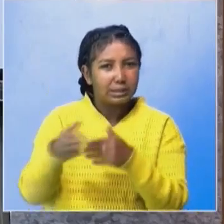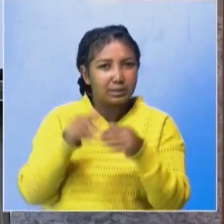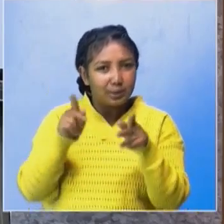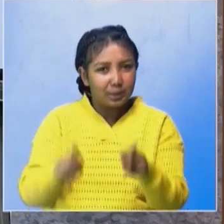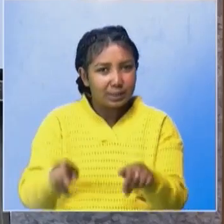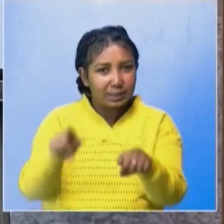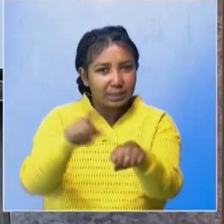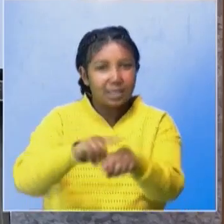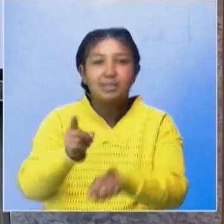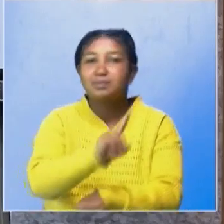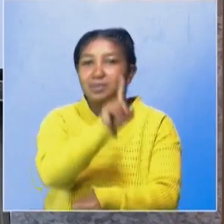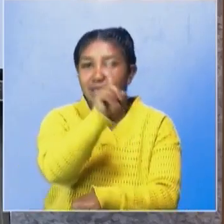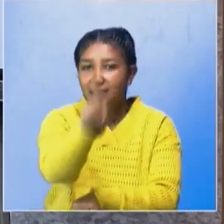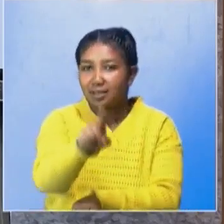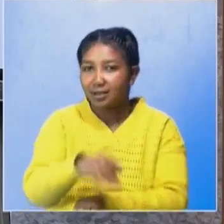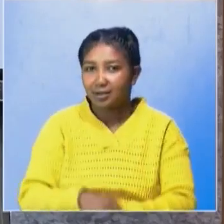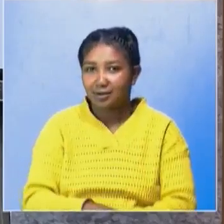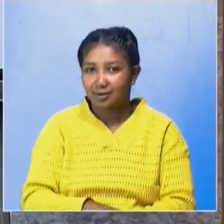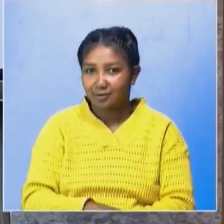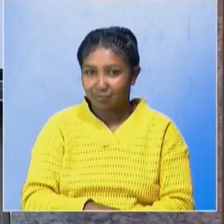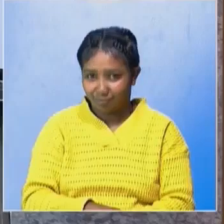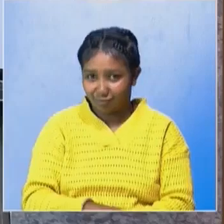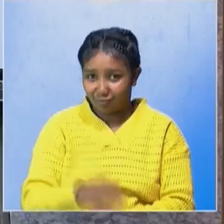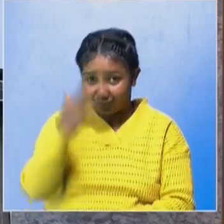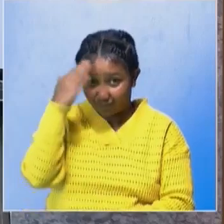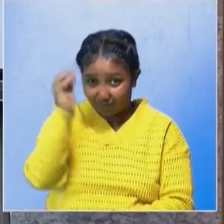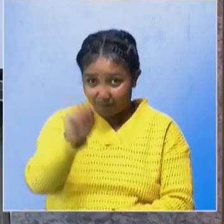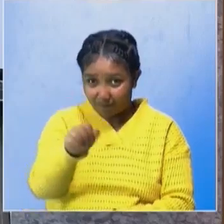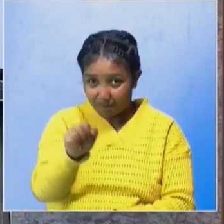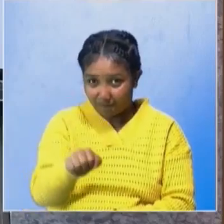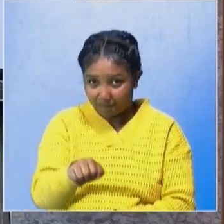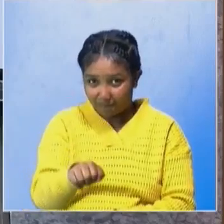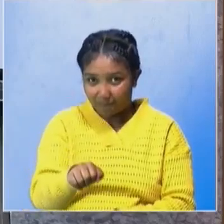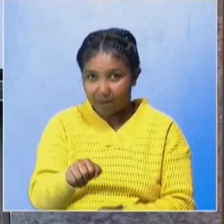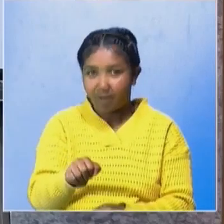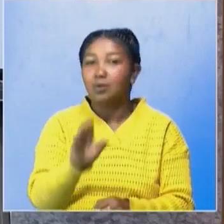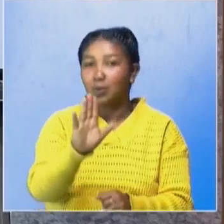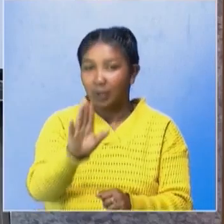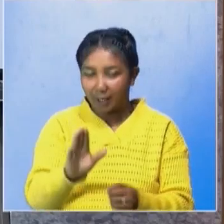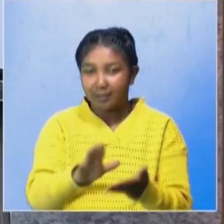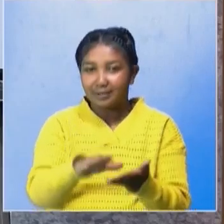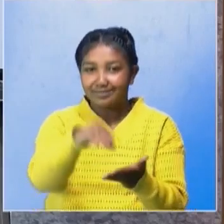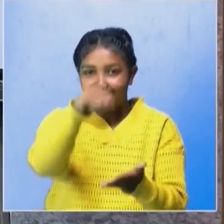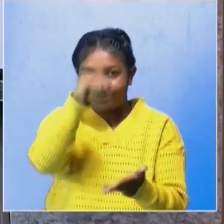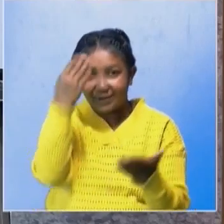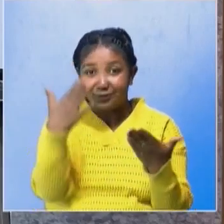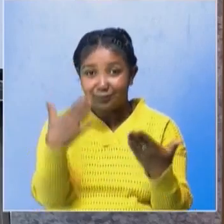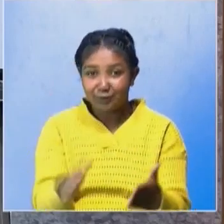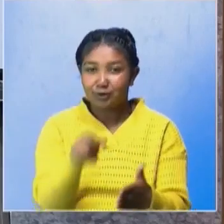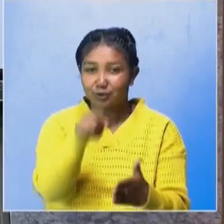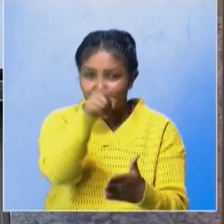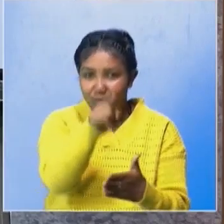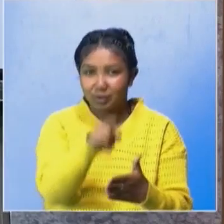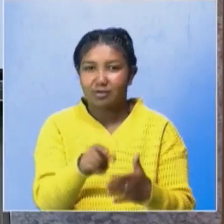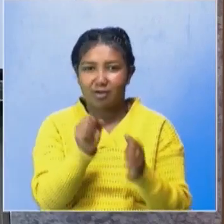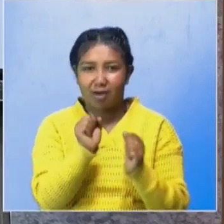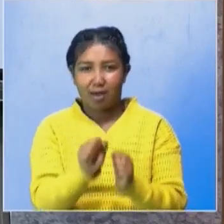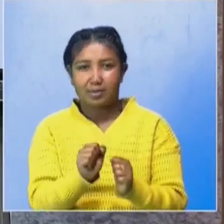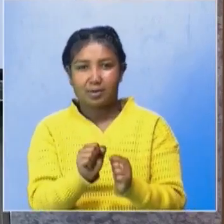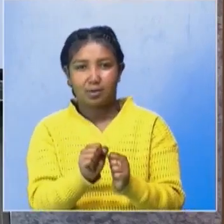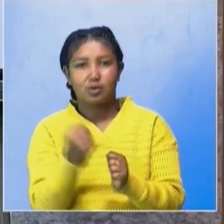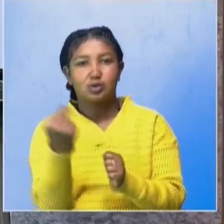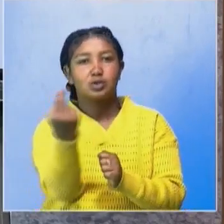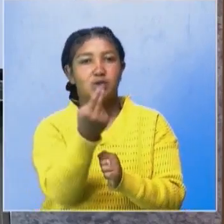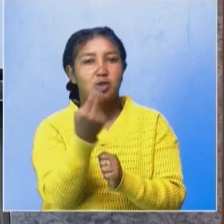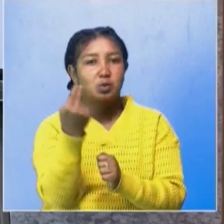tense? Of course you do. After this lesson, students can tell the use